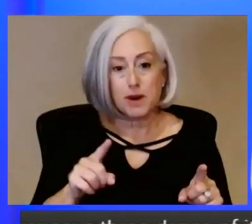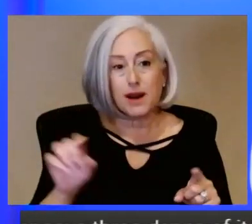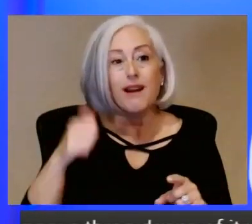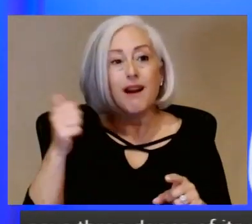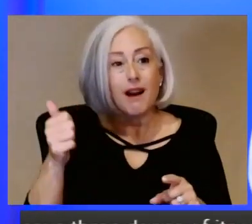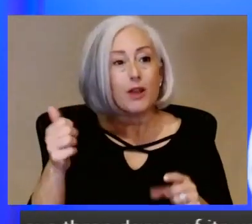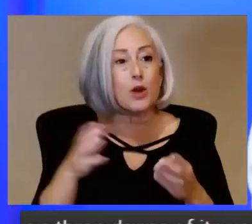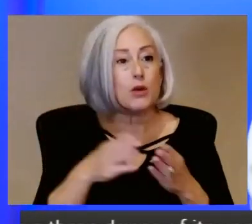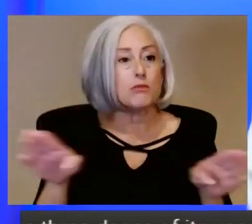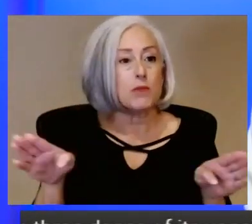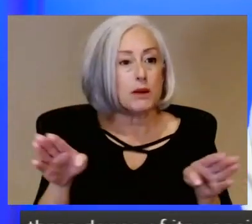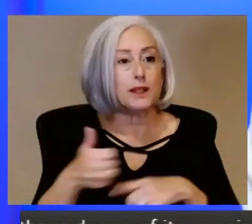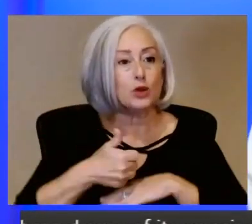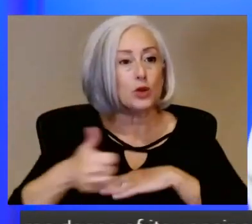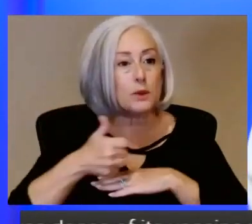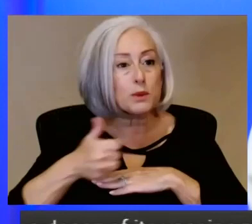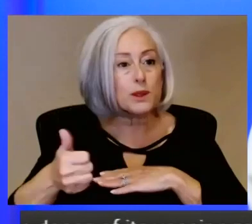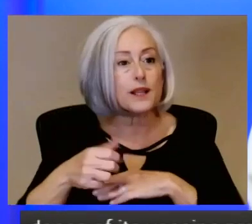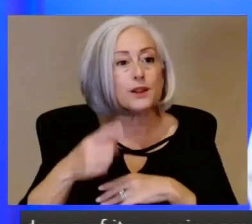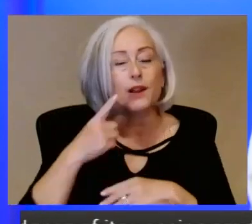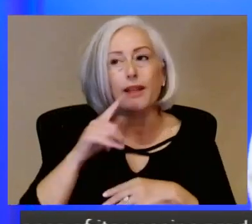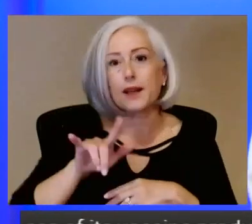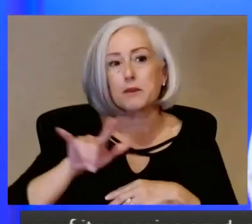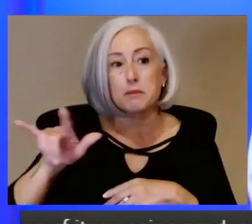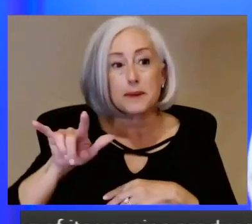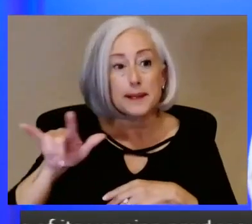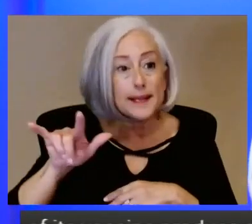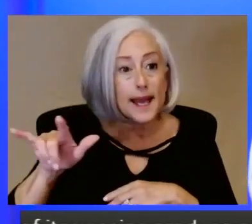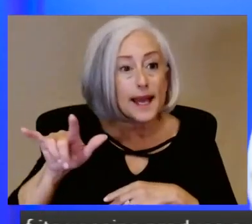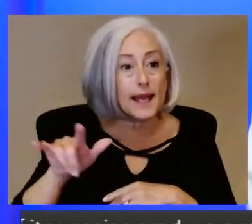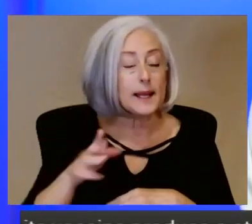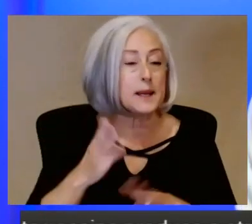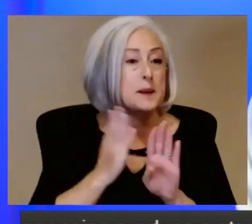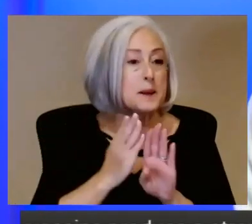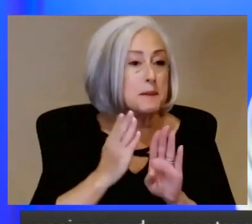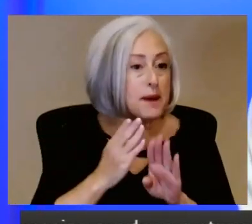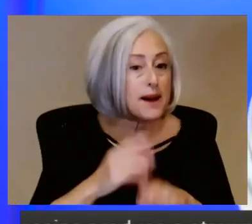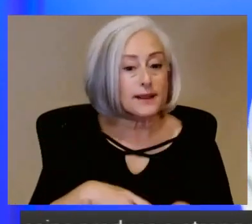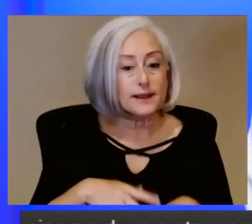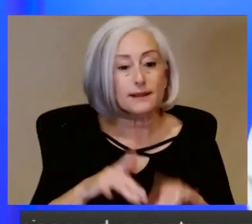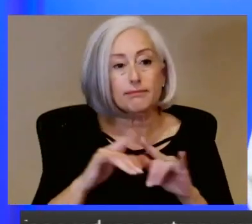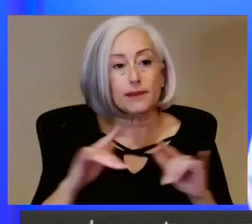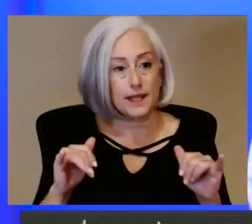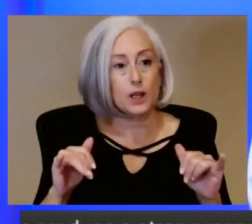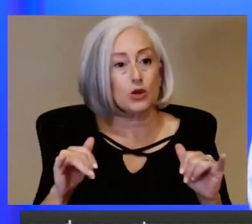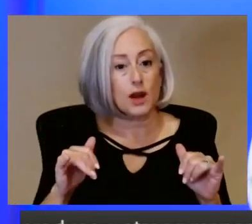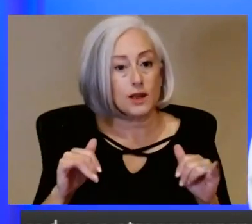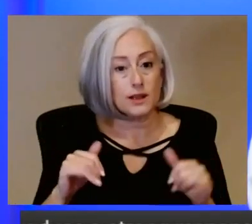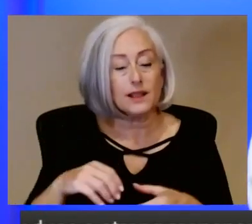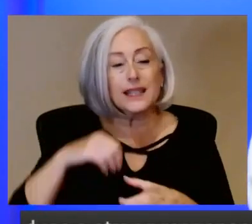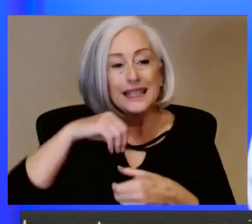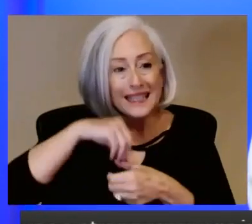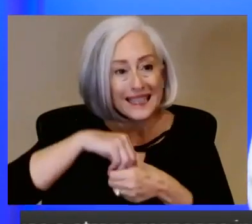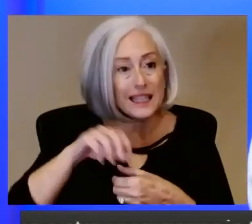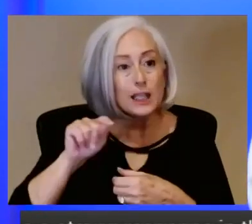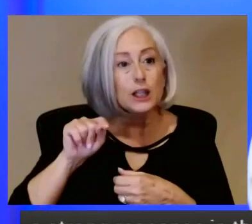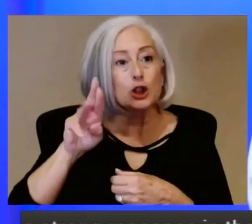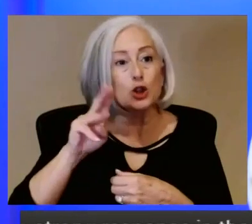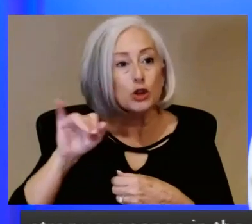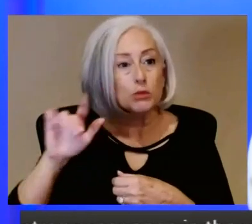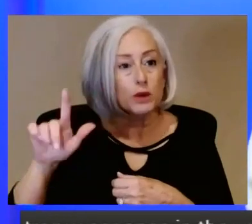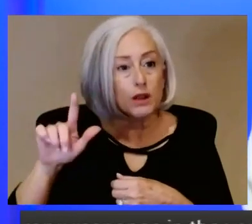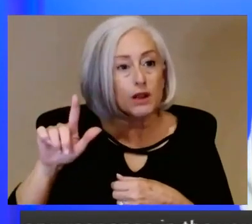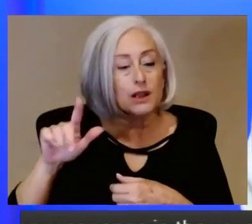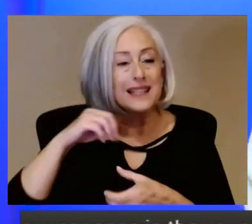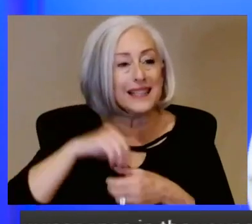like planes, buses, all those things, in the terminals, in the transports, in the